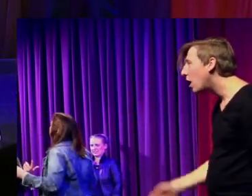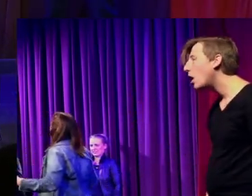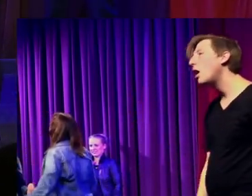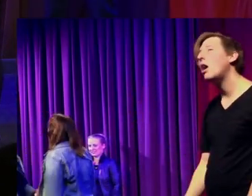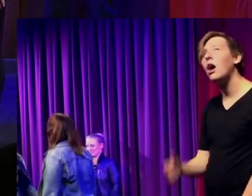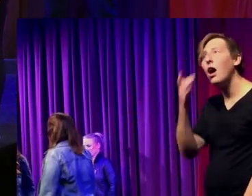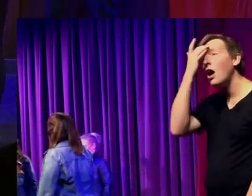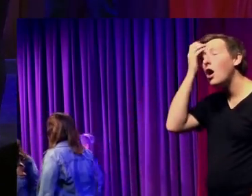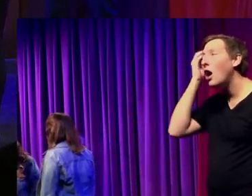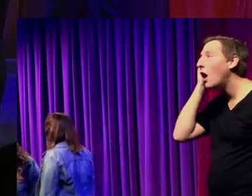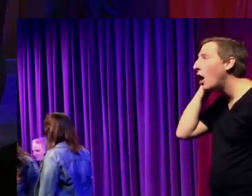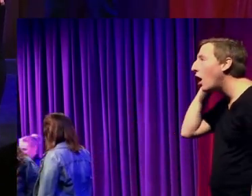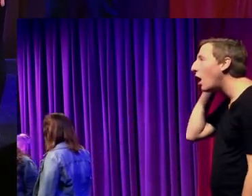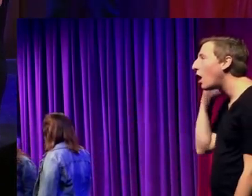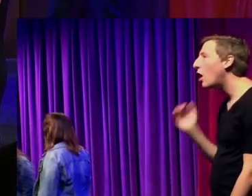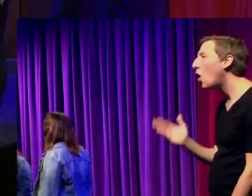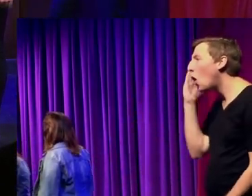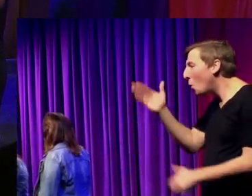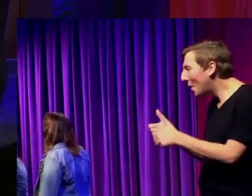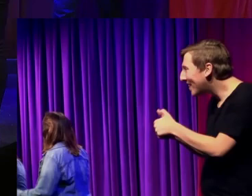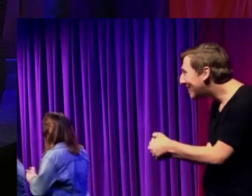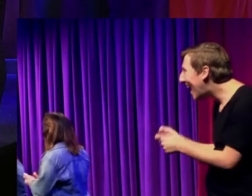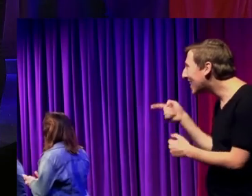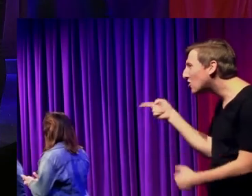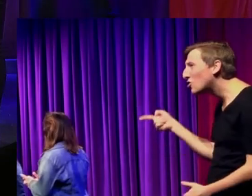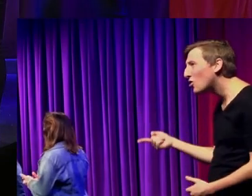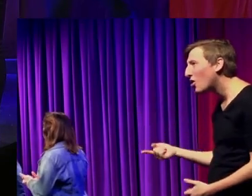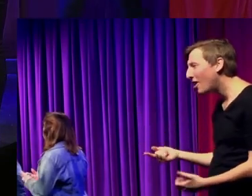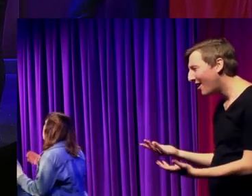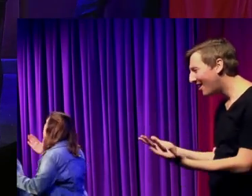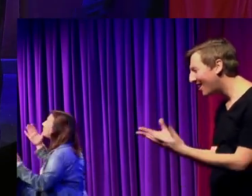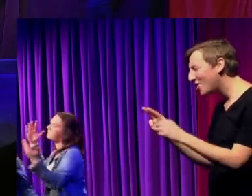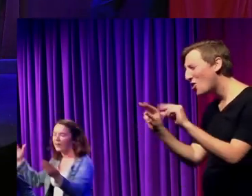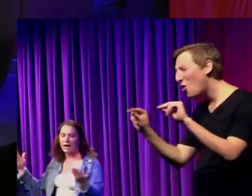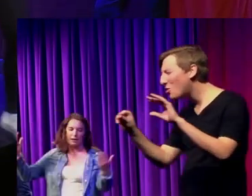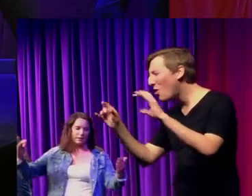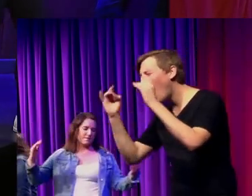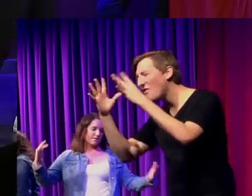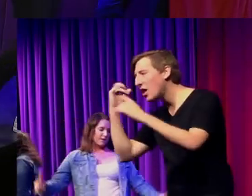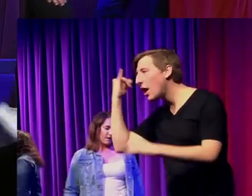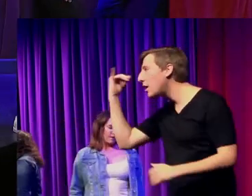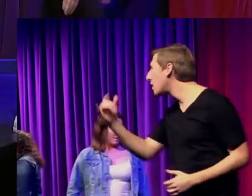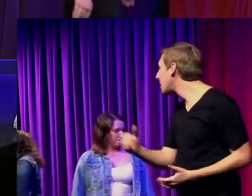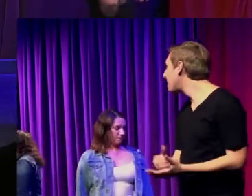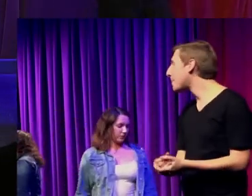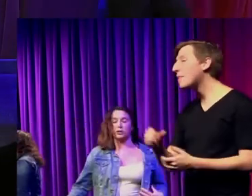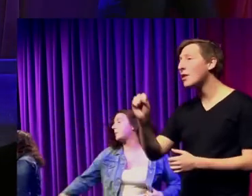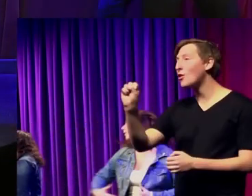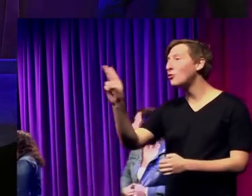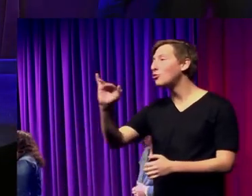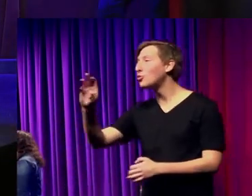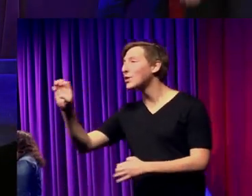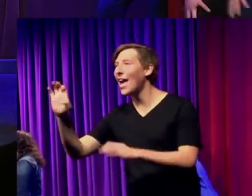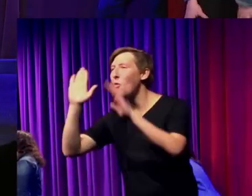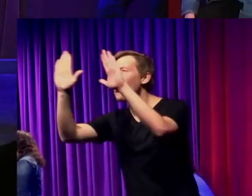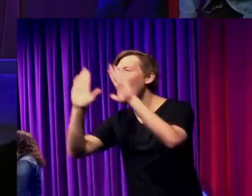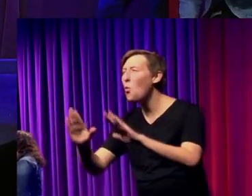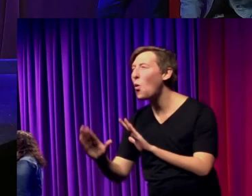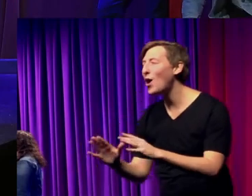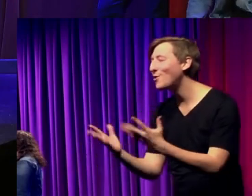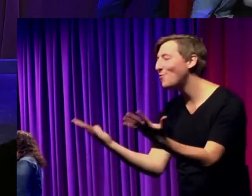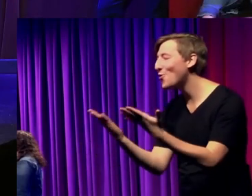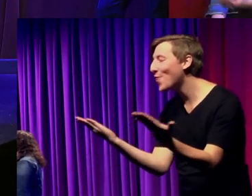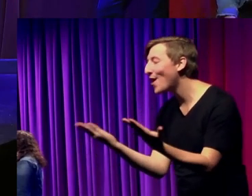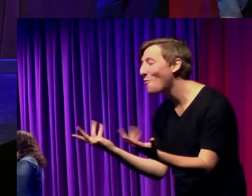Wait, you're gonna text your mom tonight? Yeah. From the Metallica yeah. concert? Yeah, Susie, I have great news. My friend